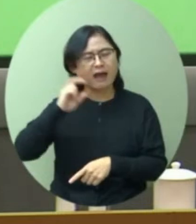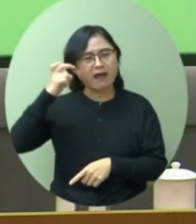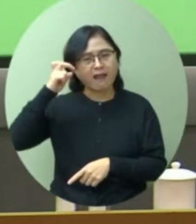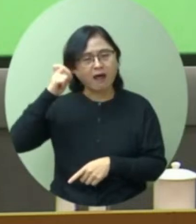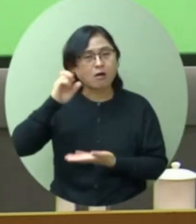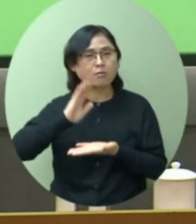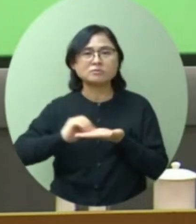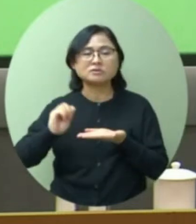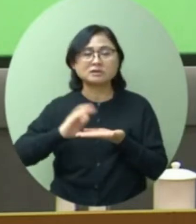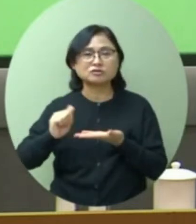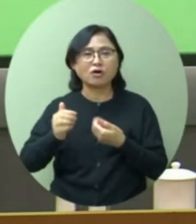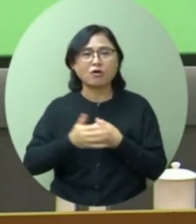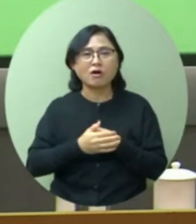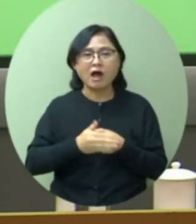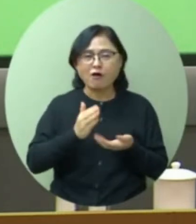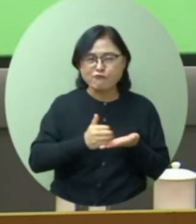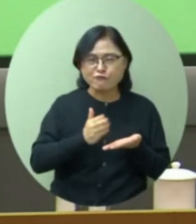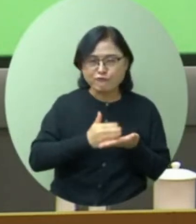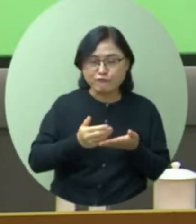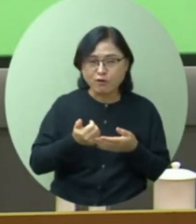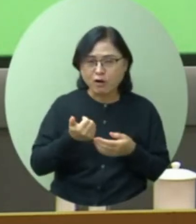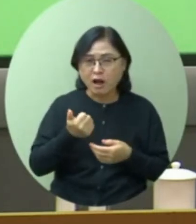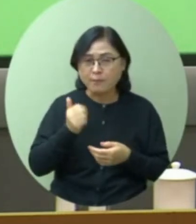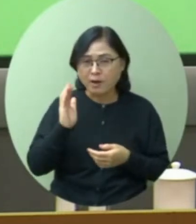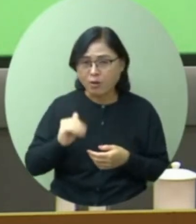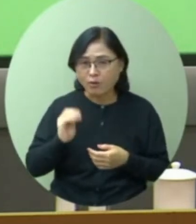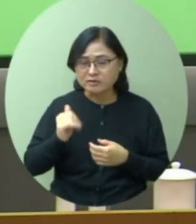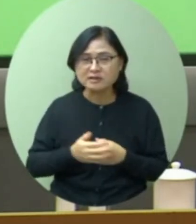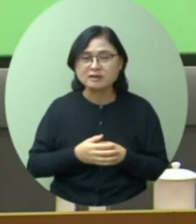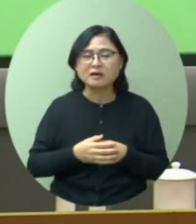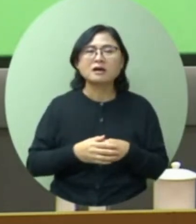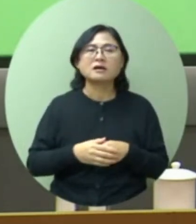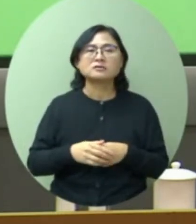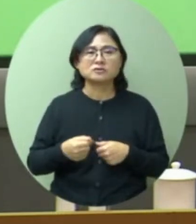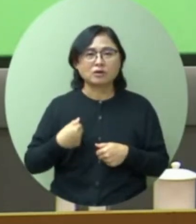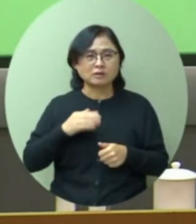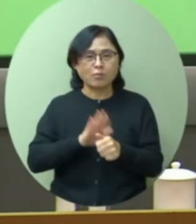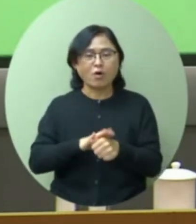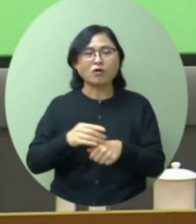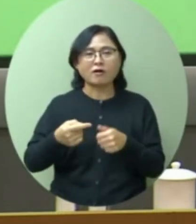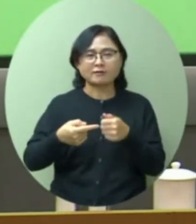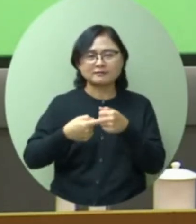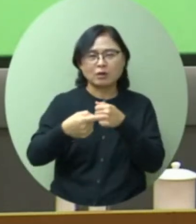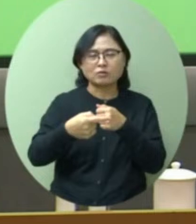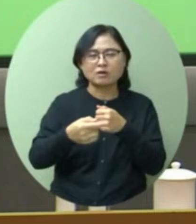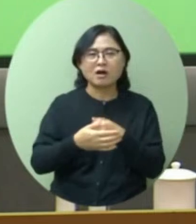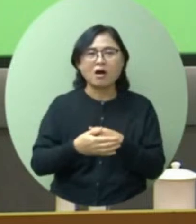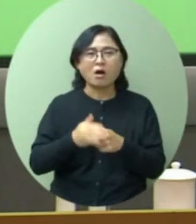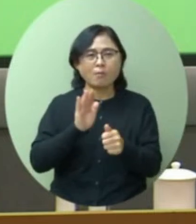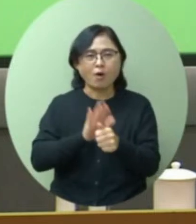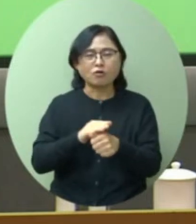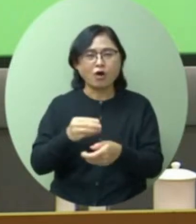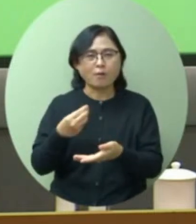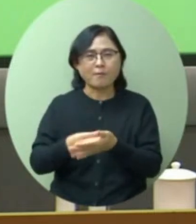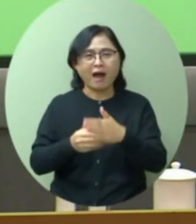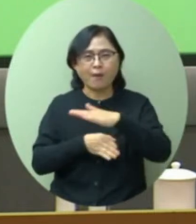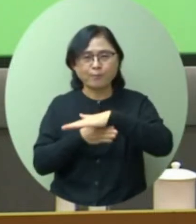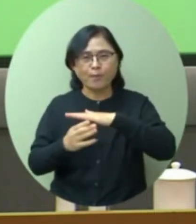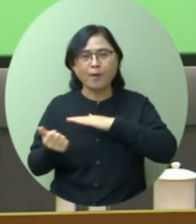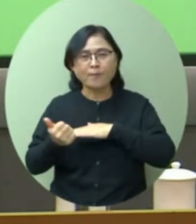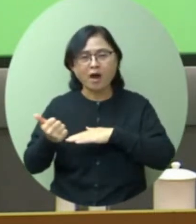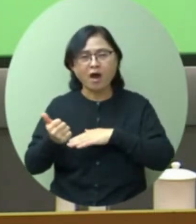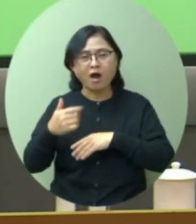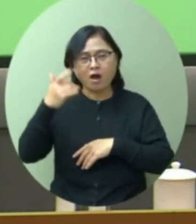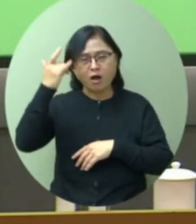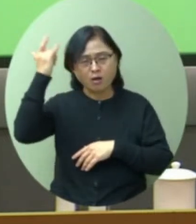first step to realize their dream, I think, is something I should try to do my best. And